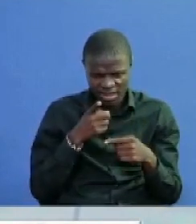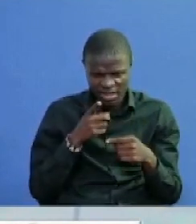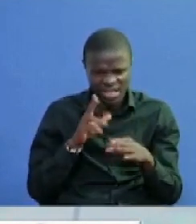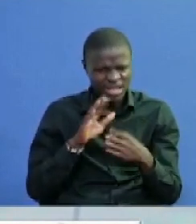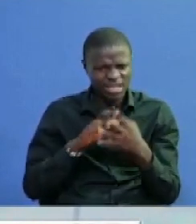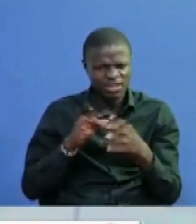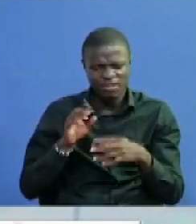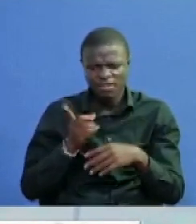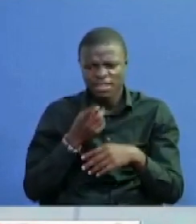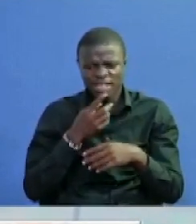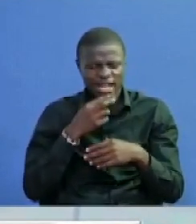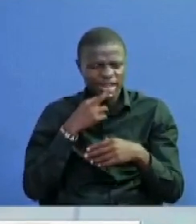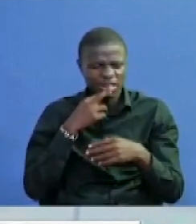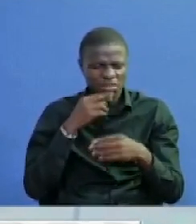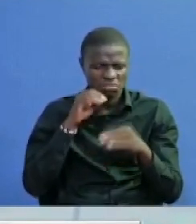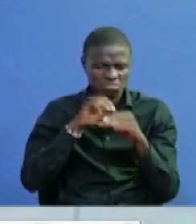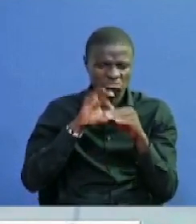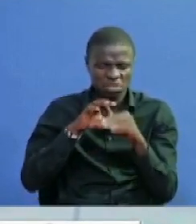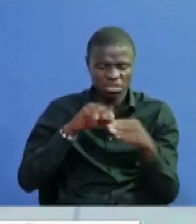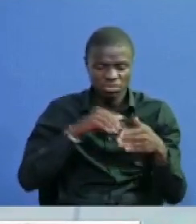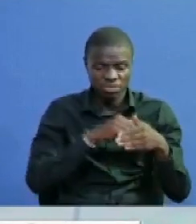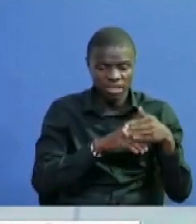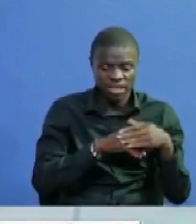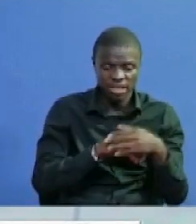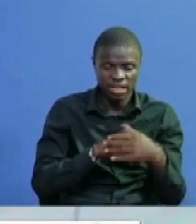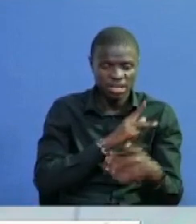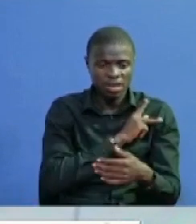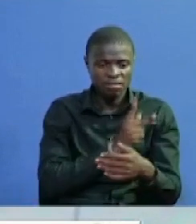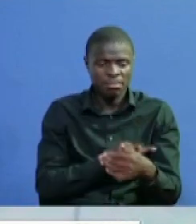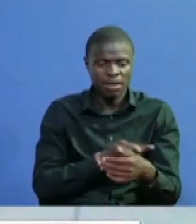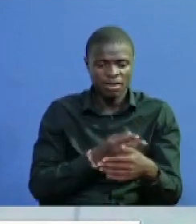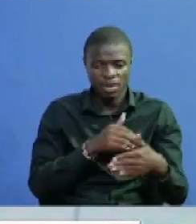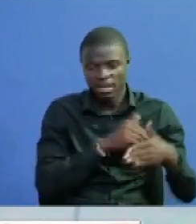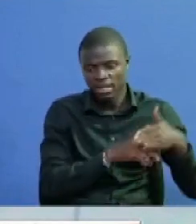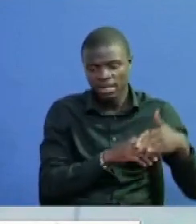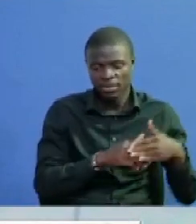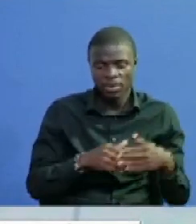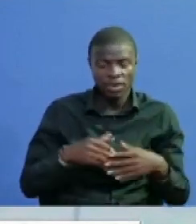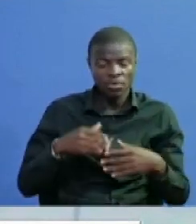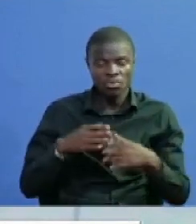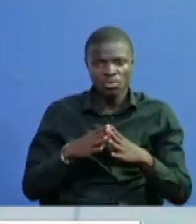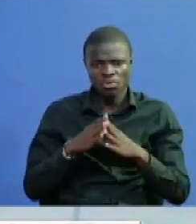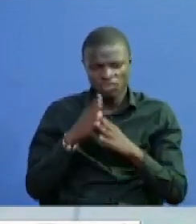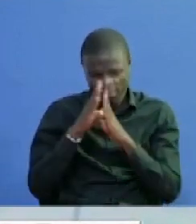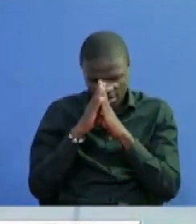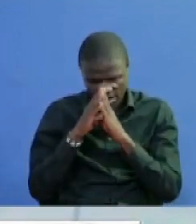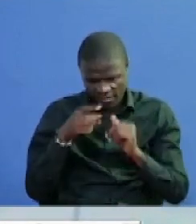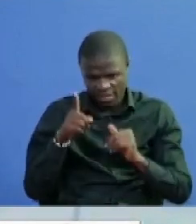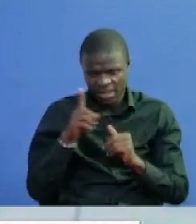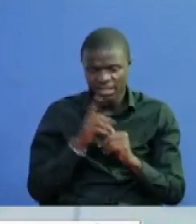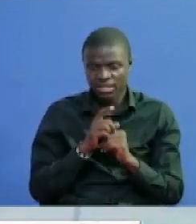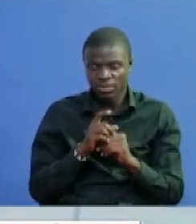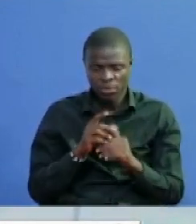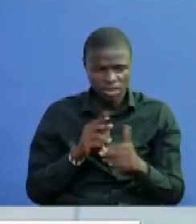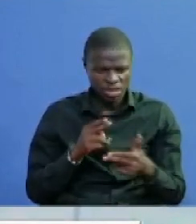these are election related, they are related to power, we would want to believe that we will come up